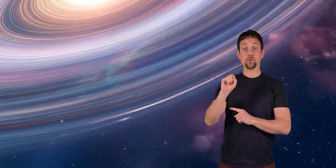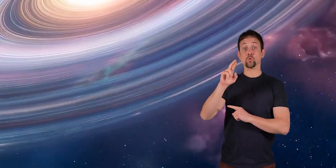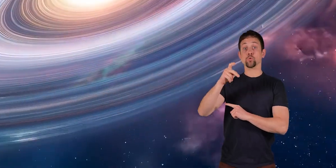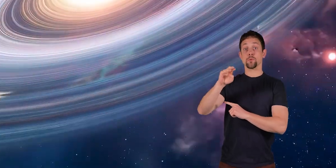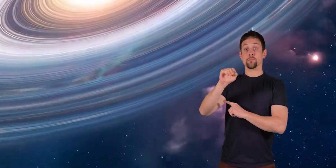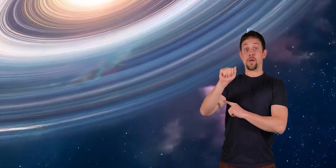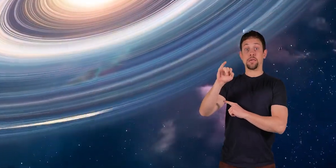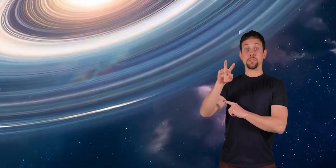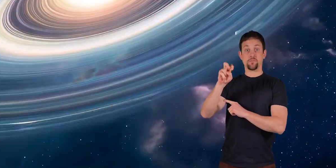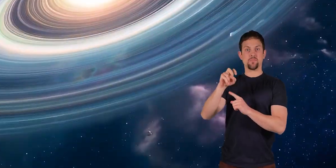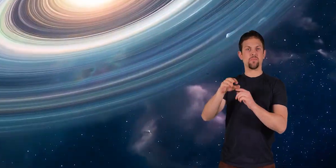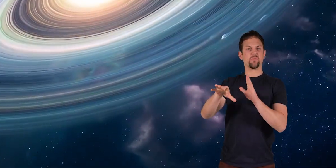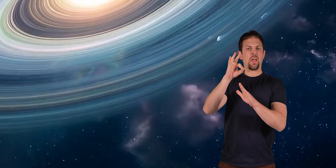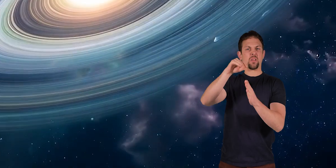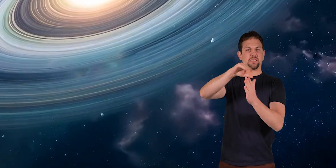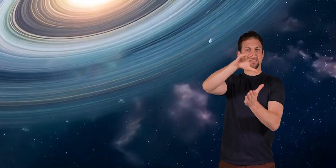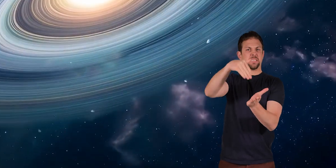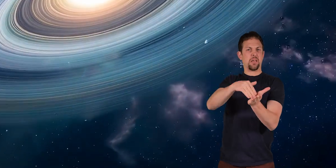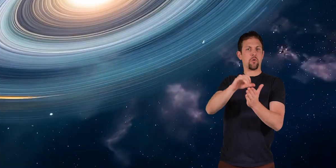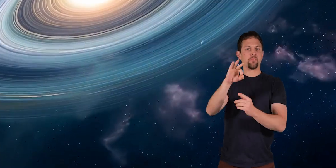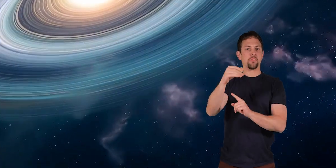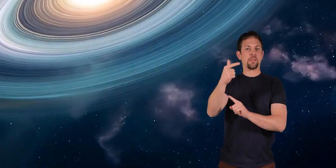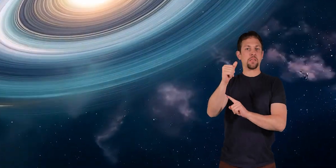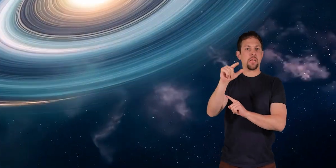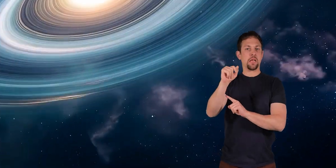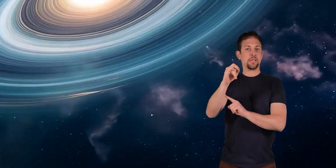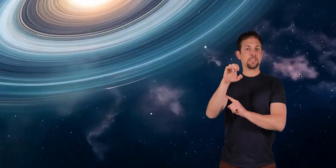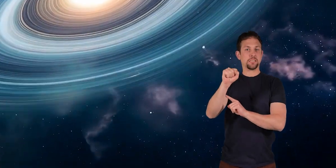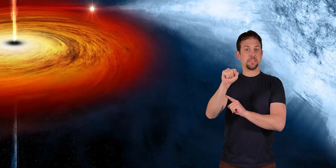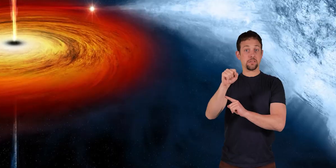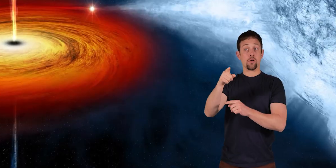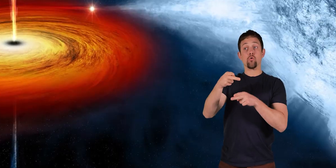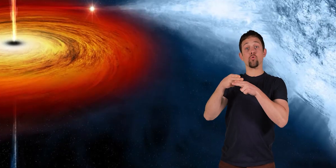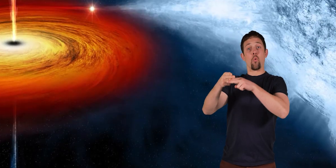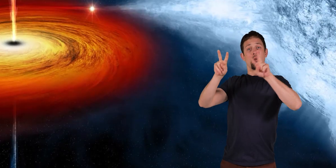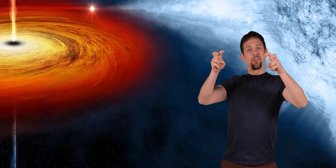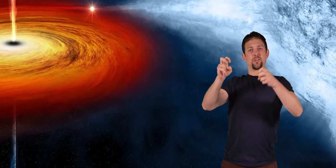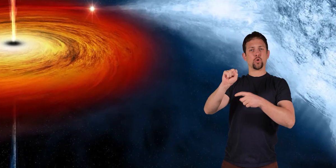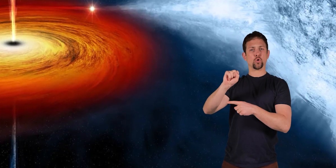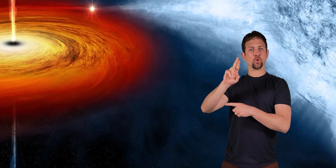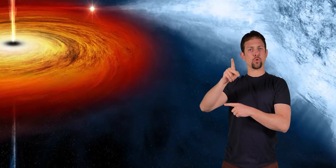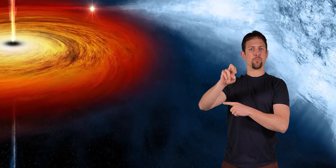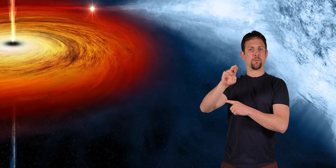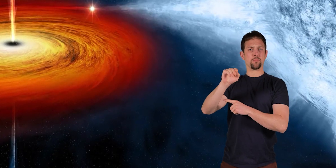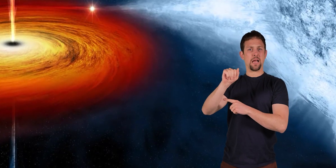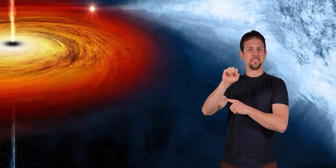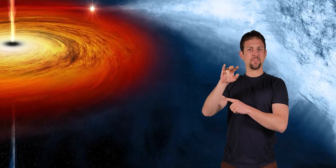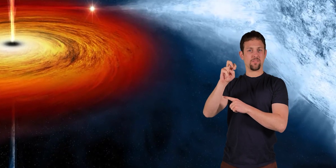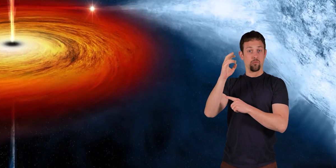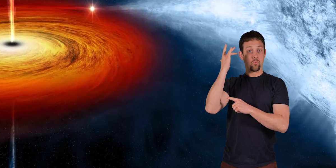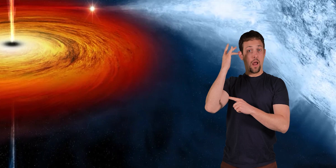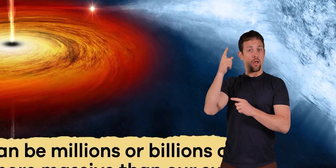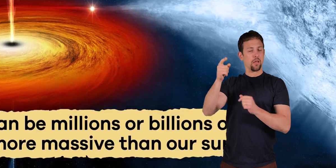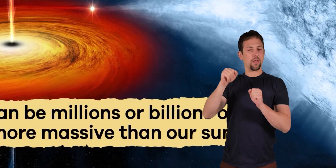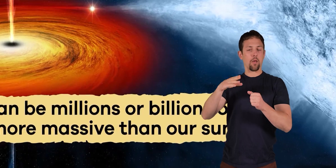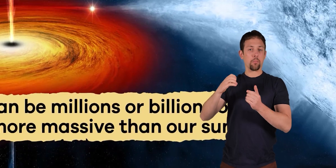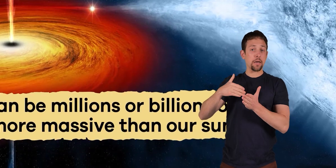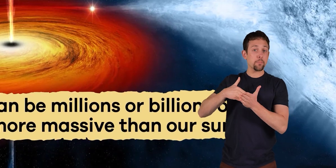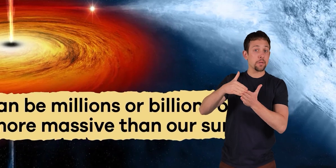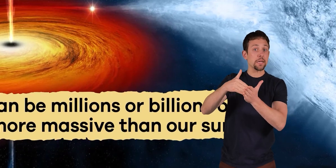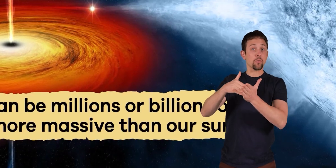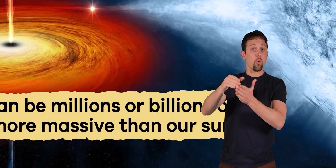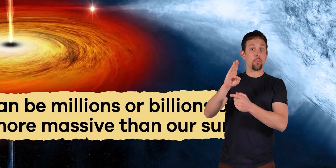Supermassive black holes are found at the centers of galaxies. They are called supermassive because they can be